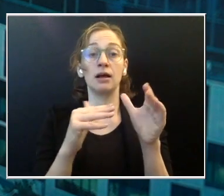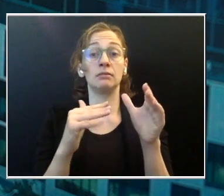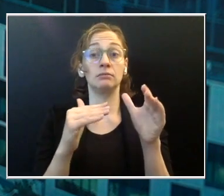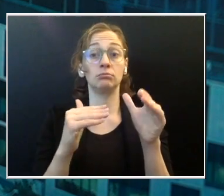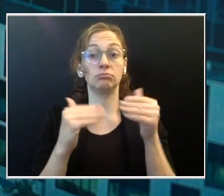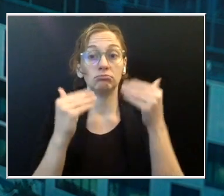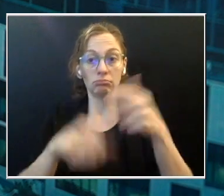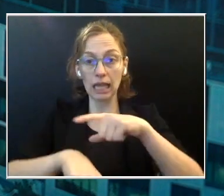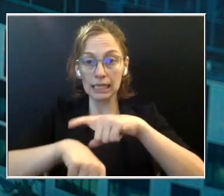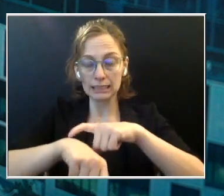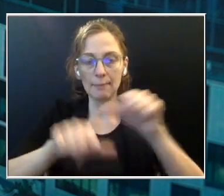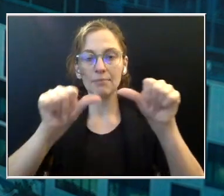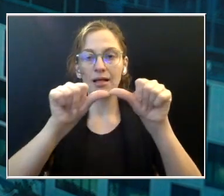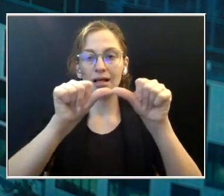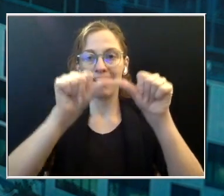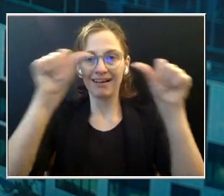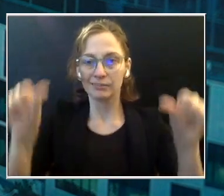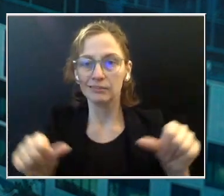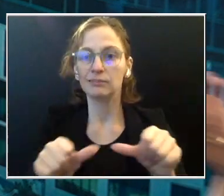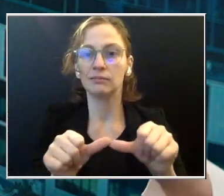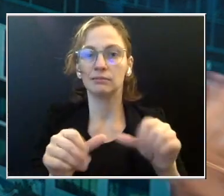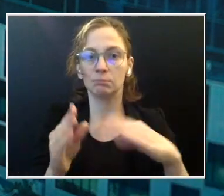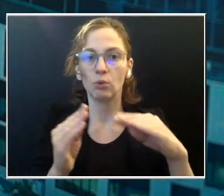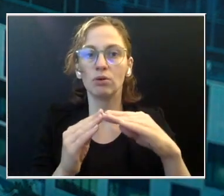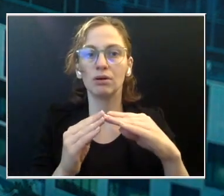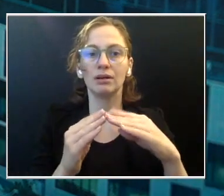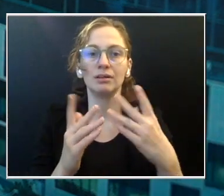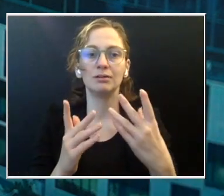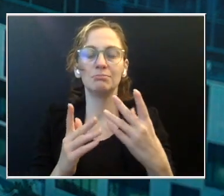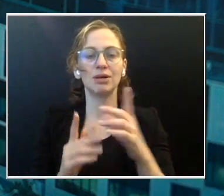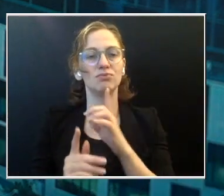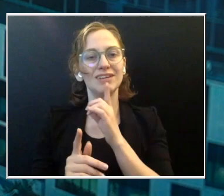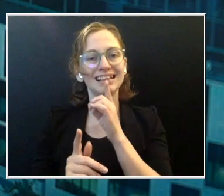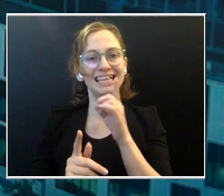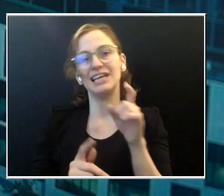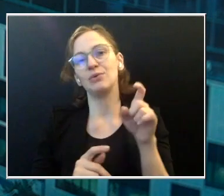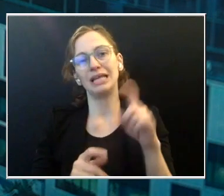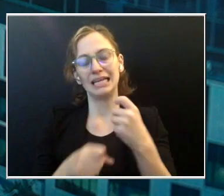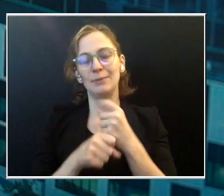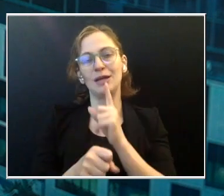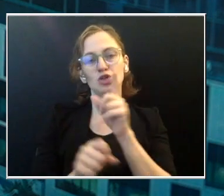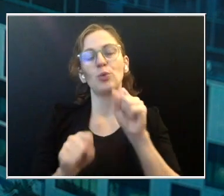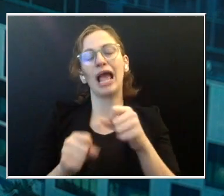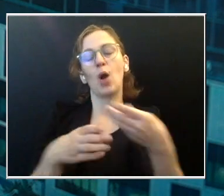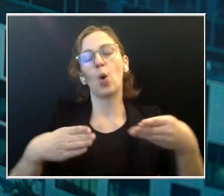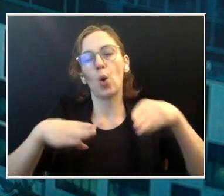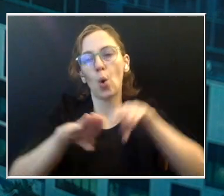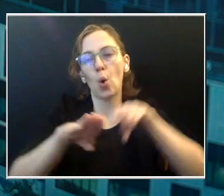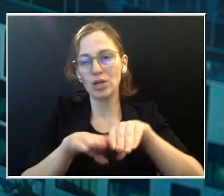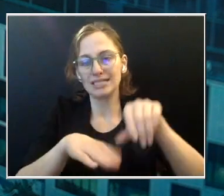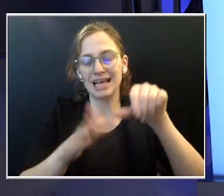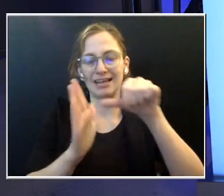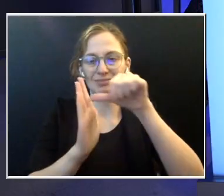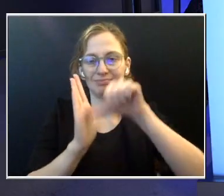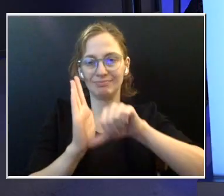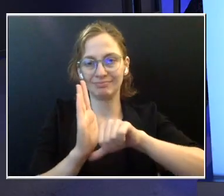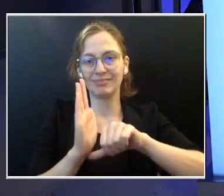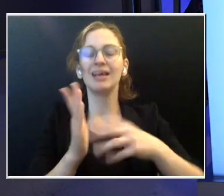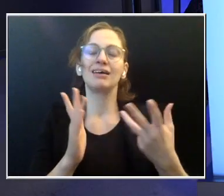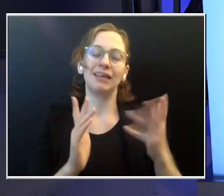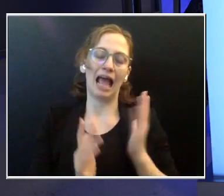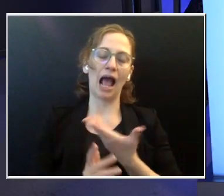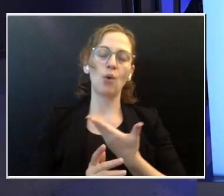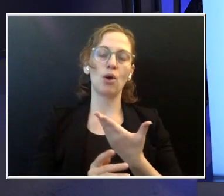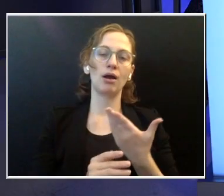that ultimately the incision can be closed with the help of our plastic surgeons rotating and bringing in some new tissue. And actually, I came